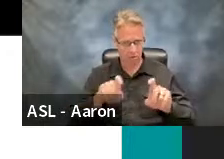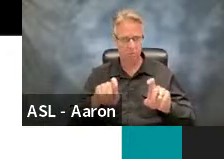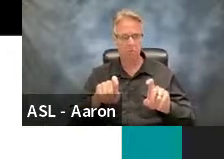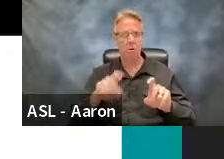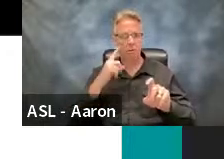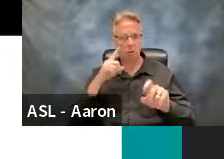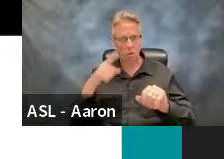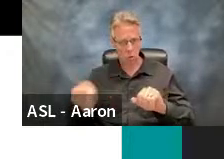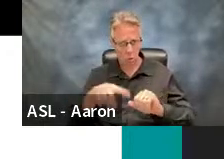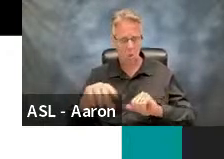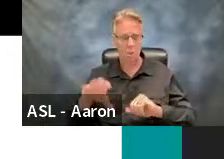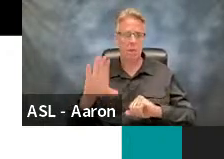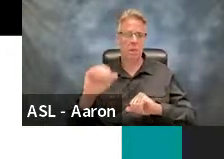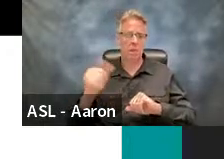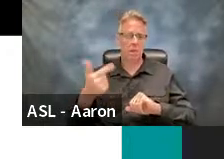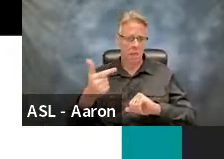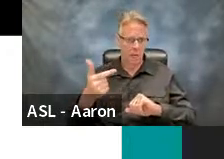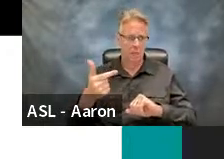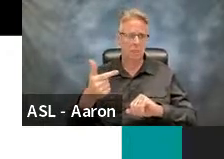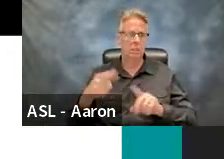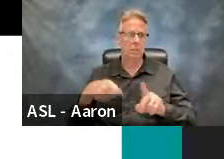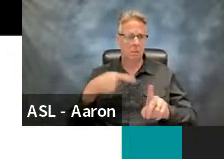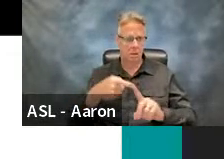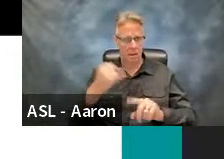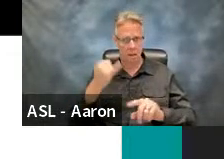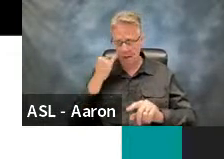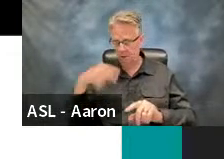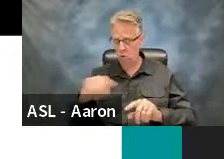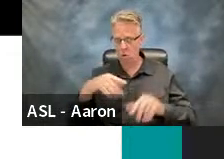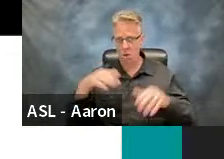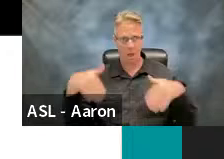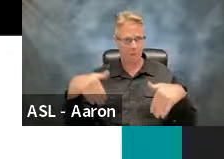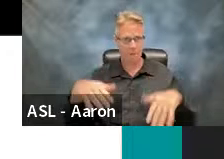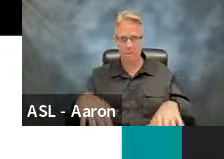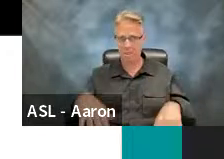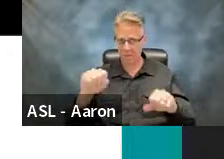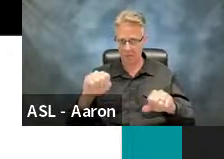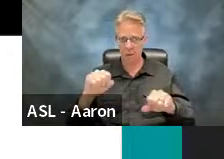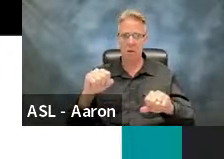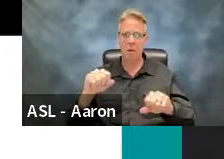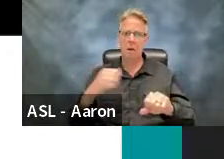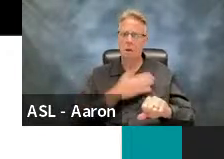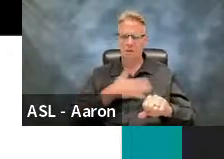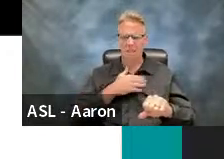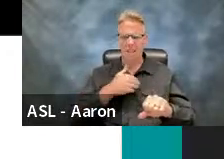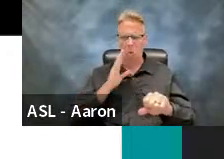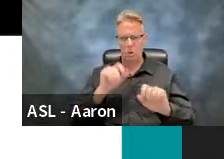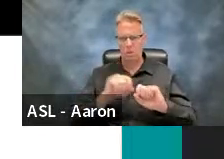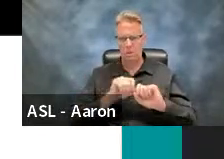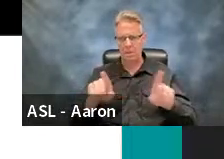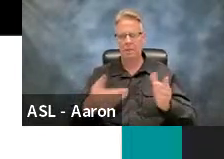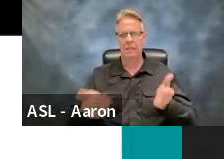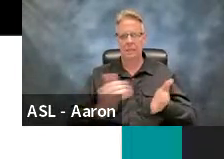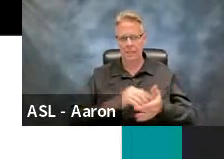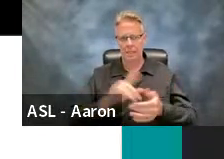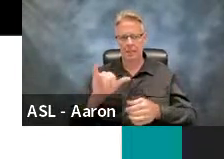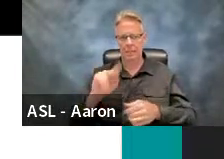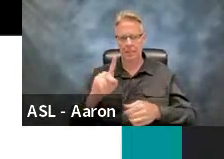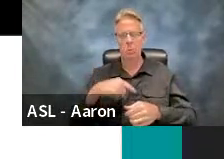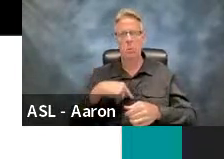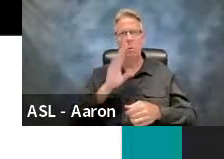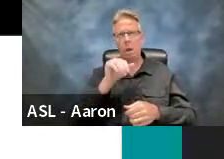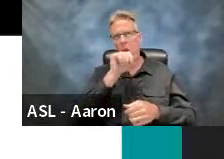you, the CAG specifically. If you haven't taken that, please, I will send out the link again. Please do. We'd love to hear